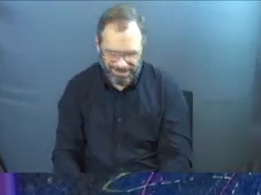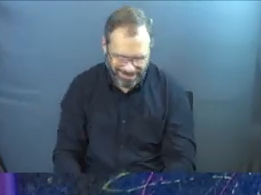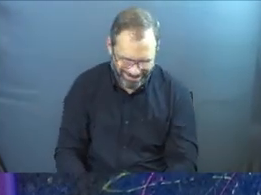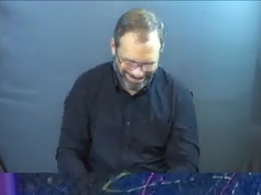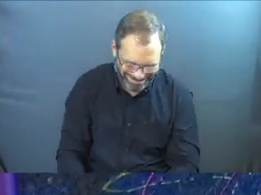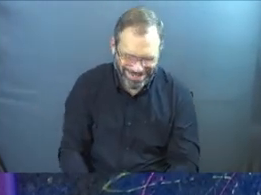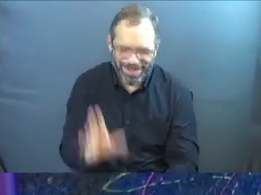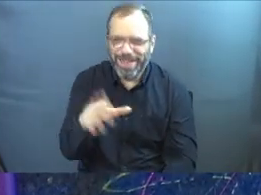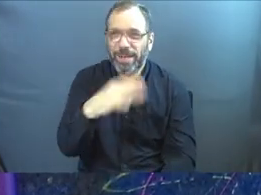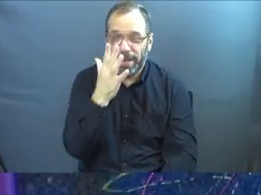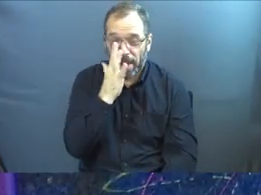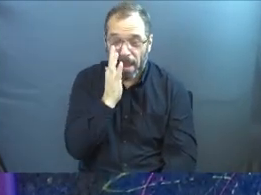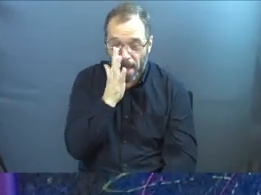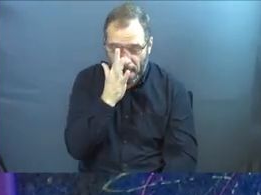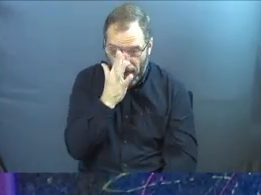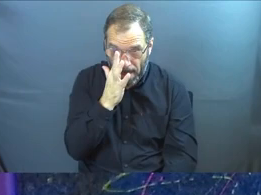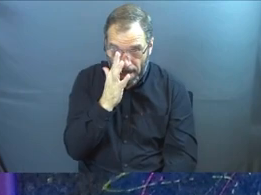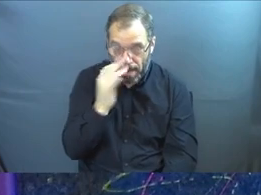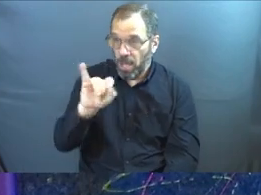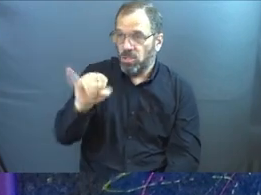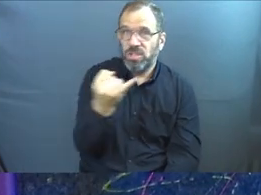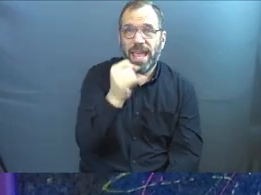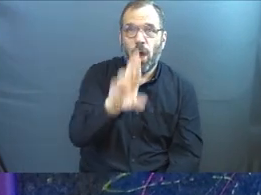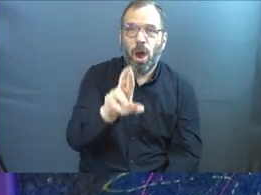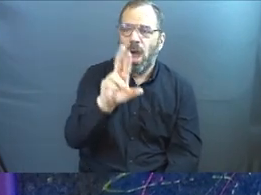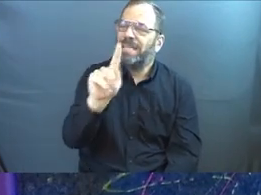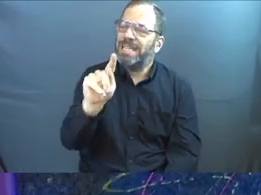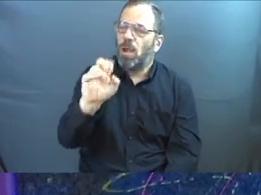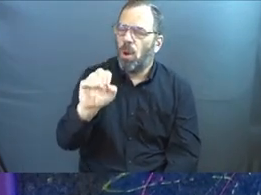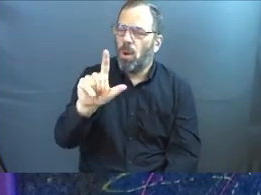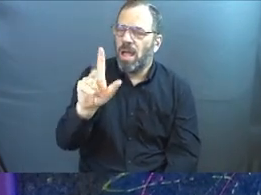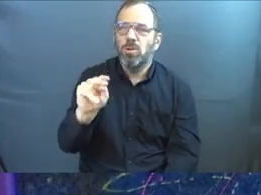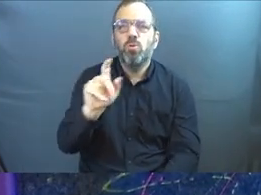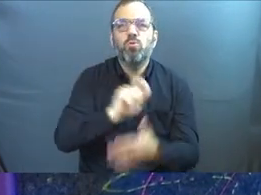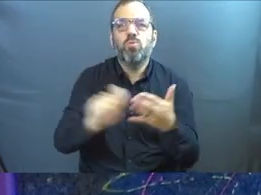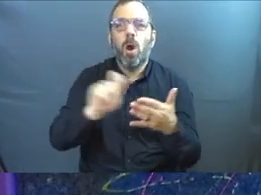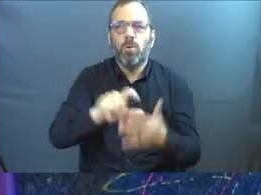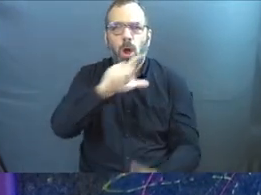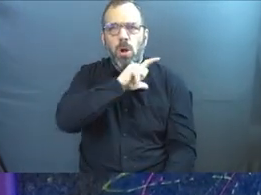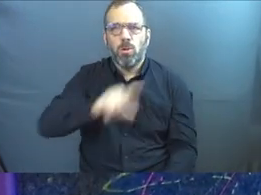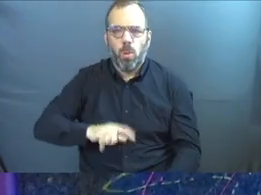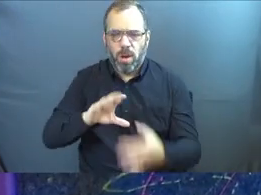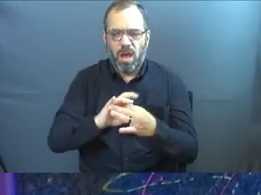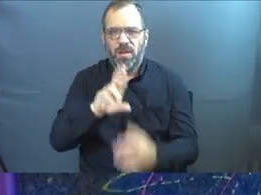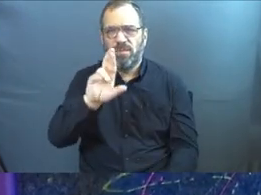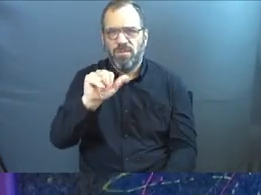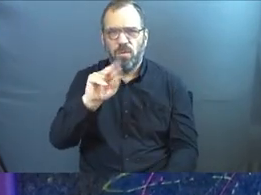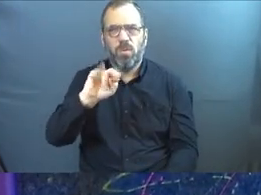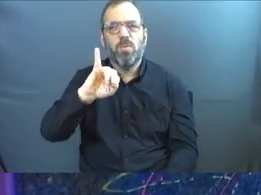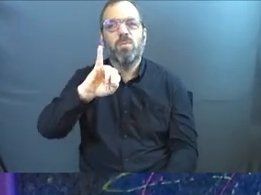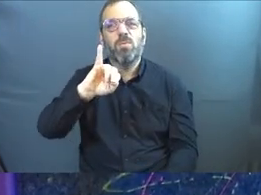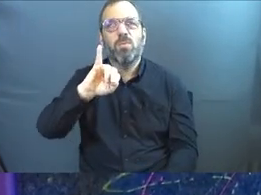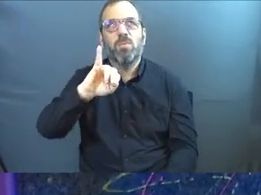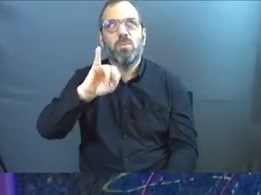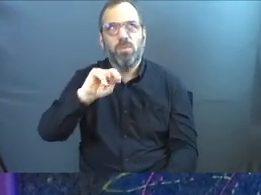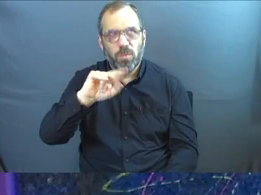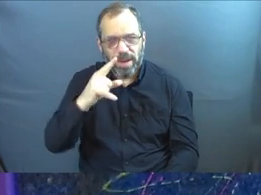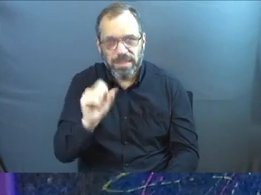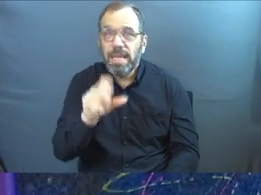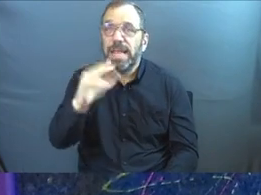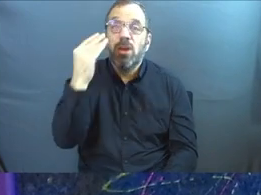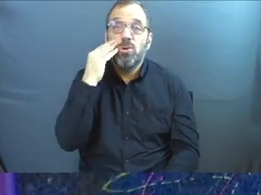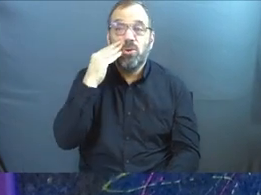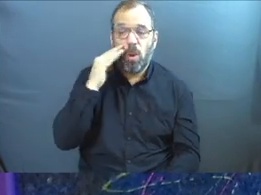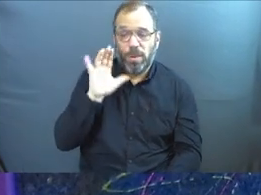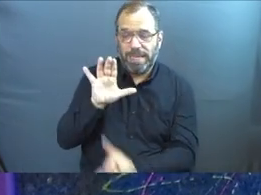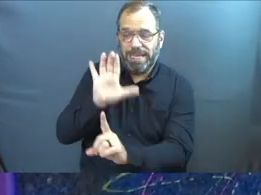So I love it. And J.R.R. Tolkien, who wrote The Lord of the Rings, Frodo and Gandalf and all those people, you know? And if you know anything